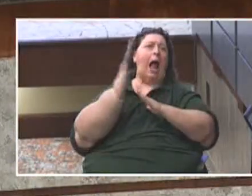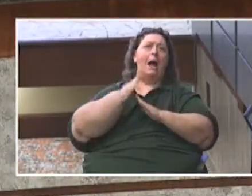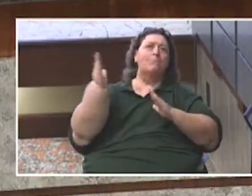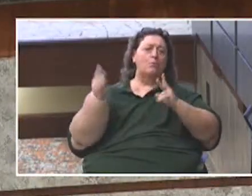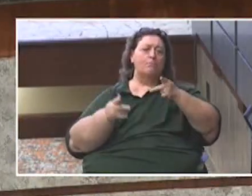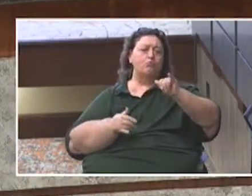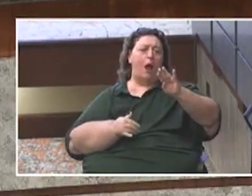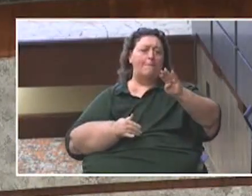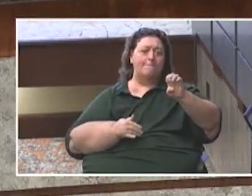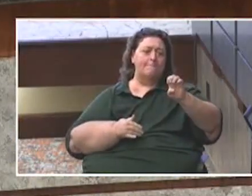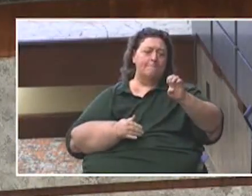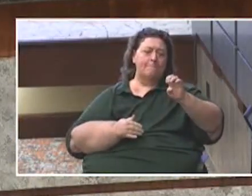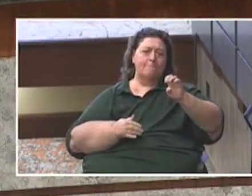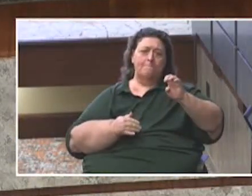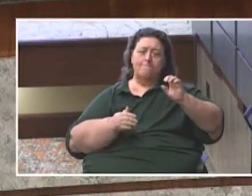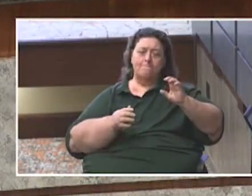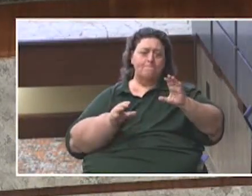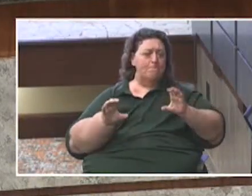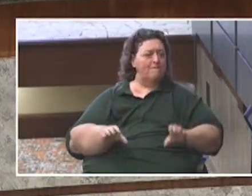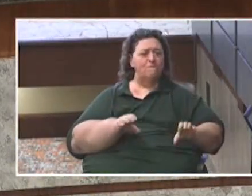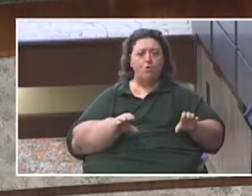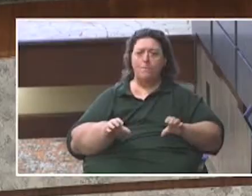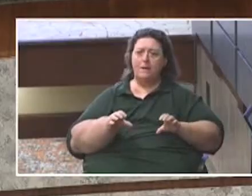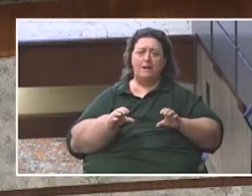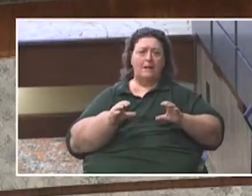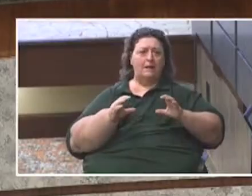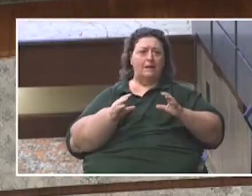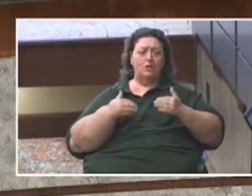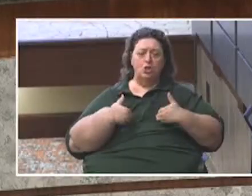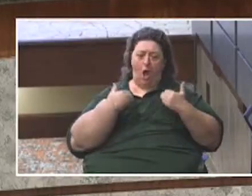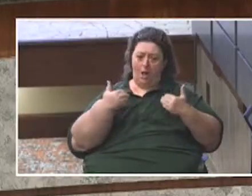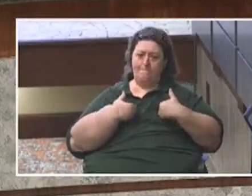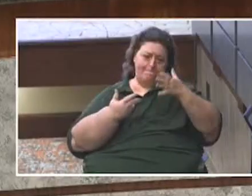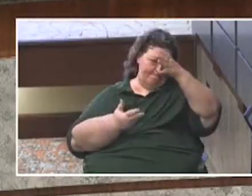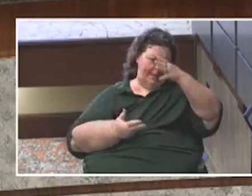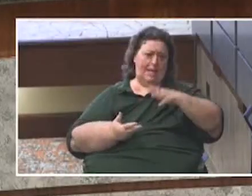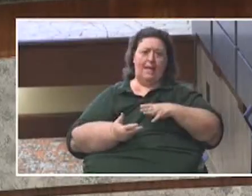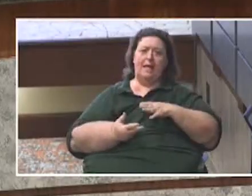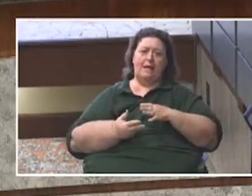just top peak performing condition, and a young man in his early 30s.